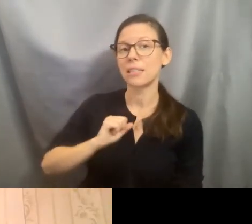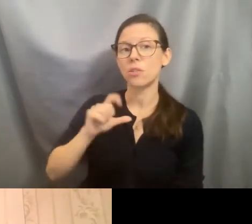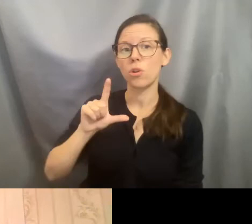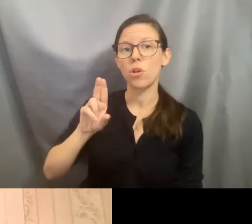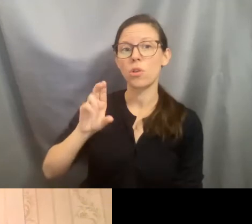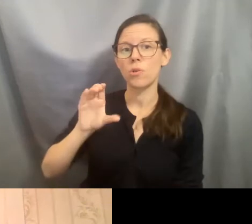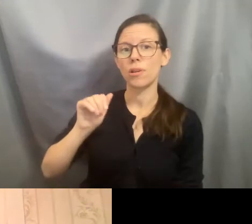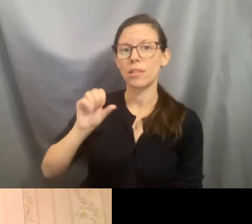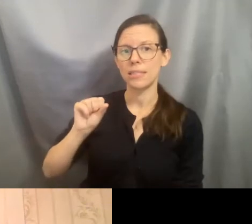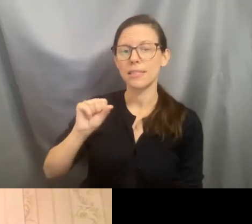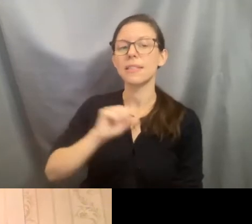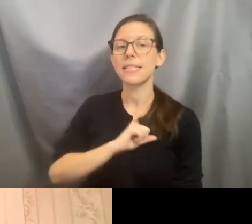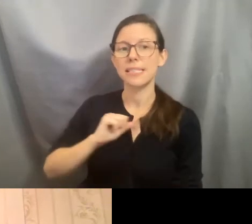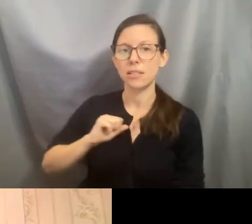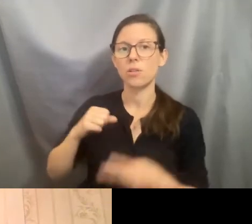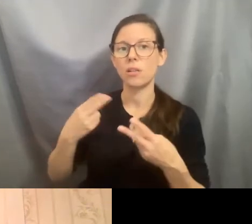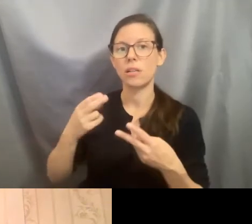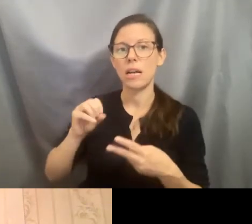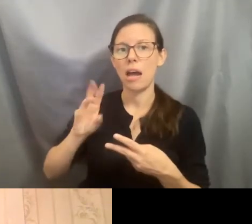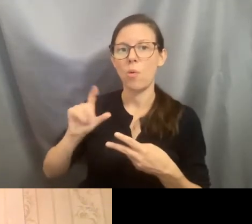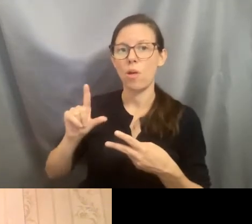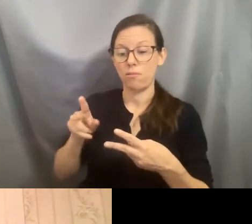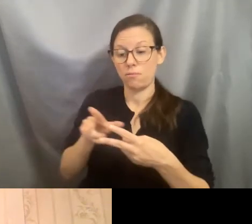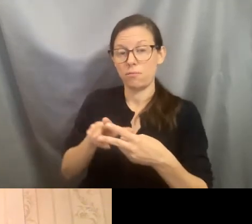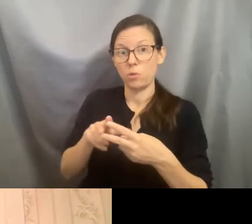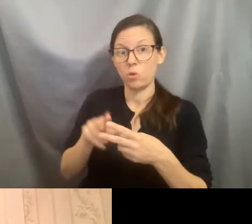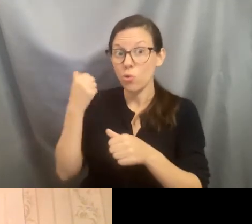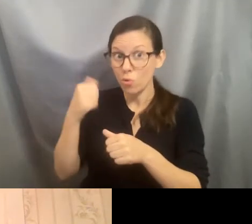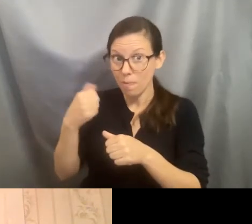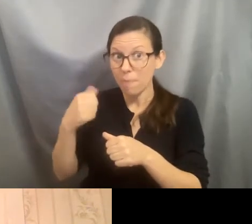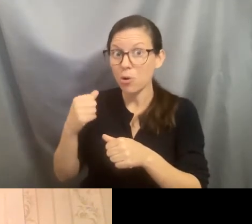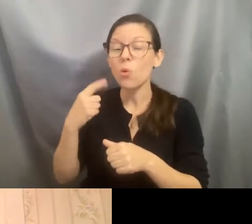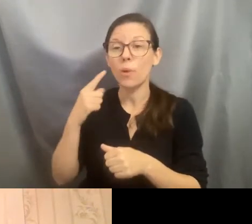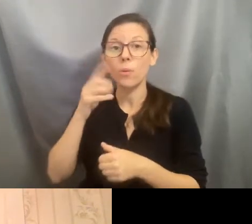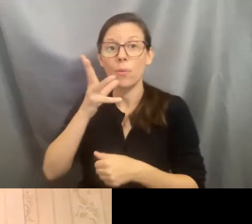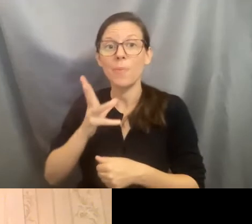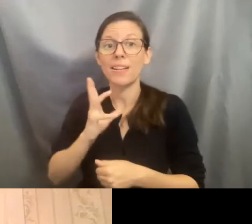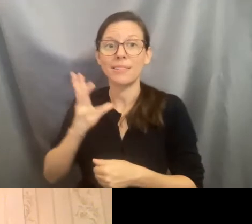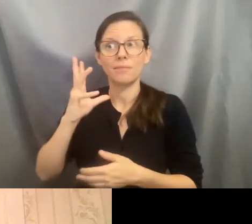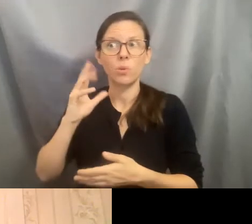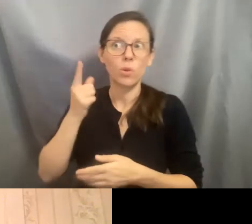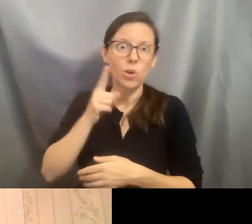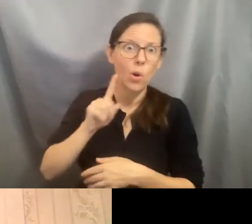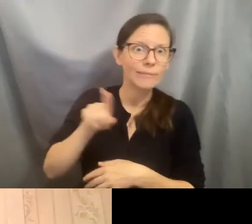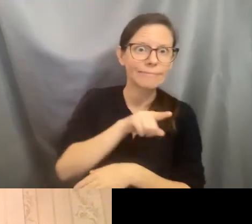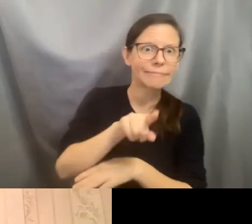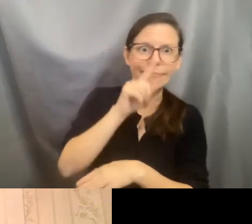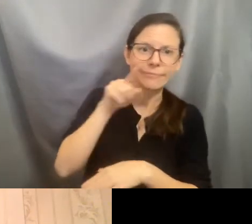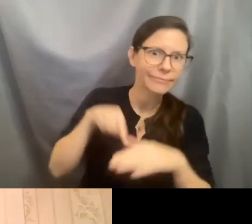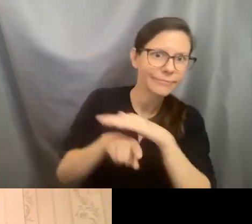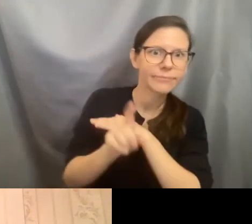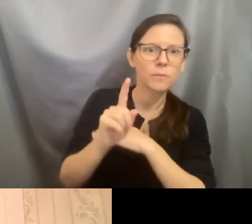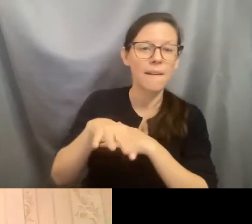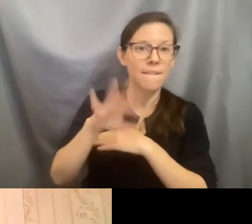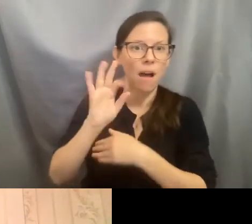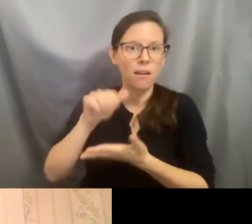were getting abortions in back alleys, where women actually were dying because they didn't have access to